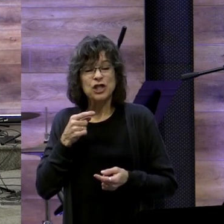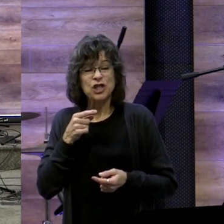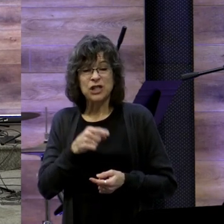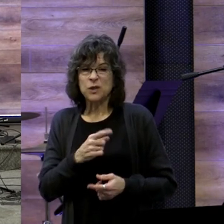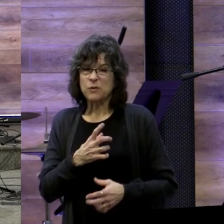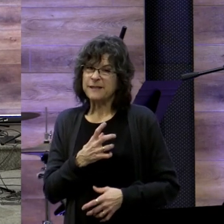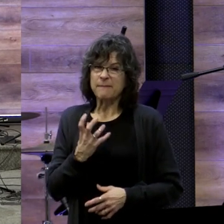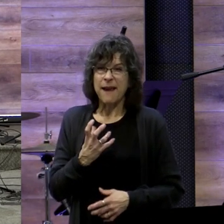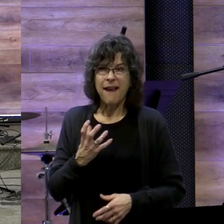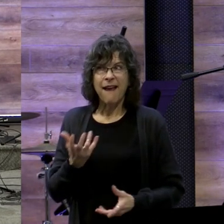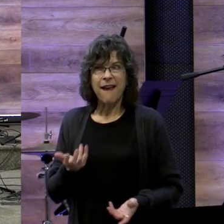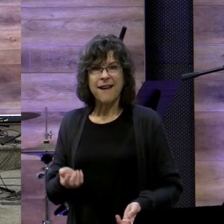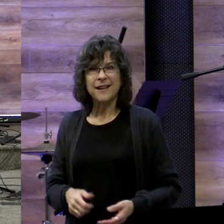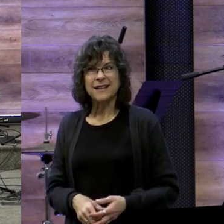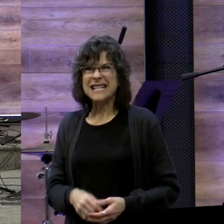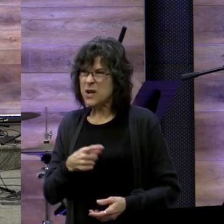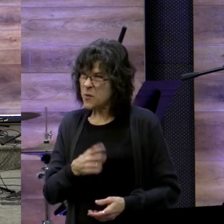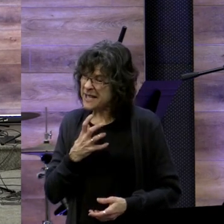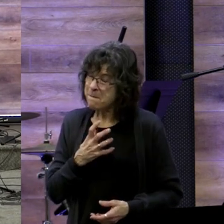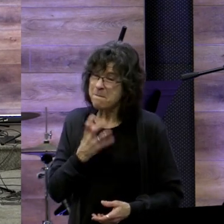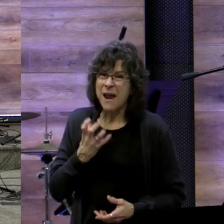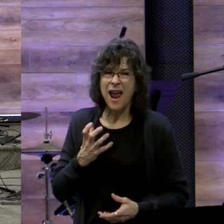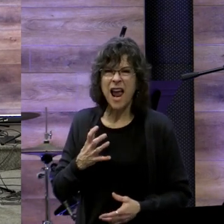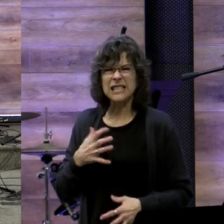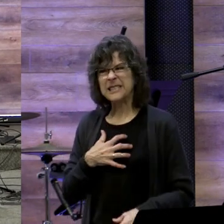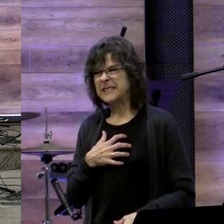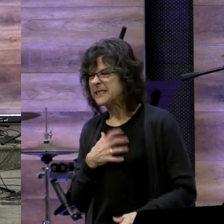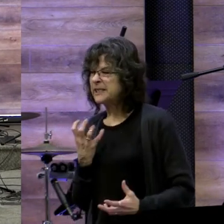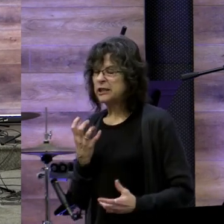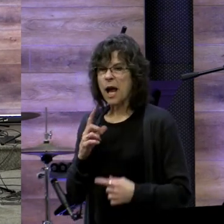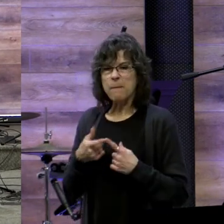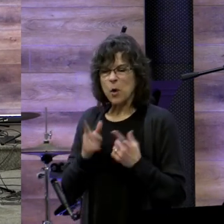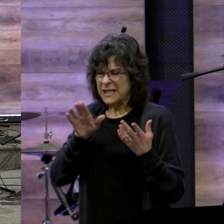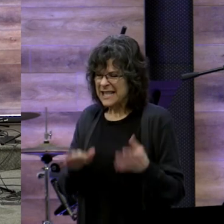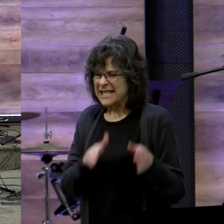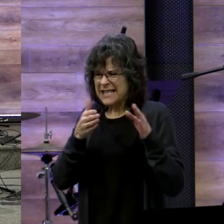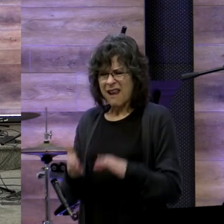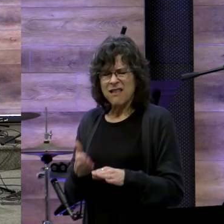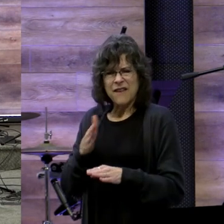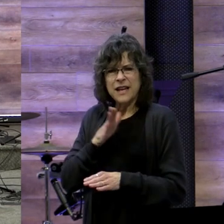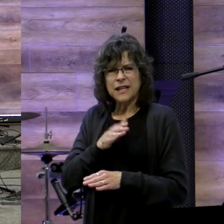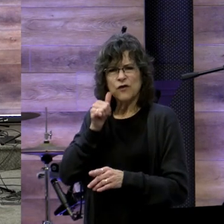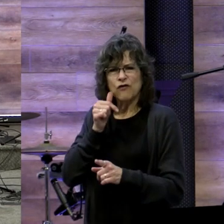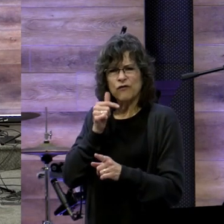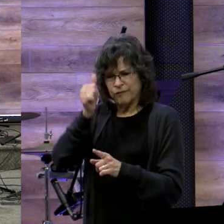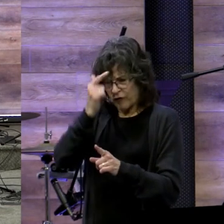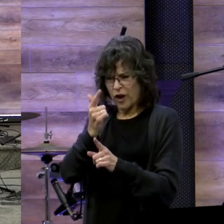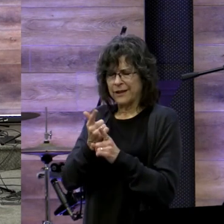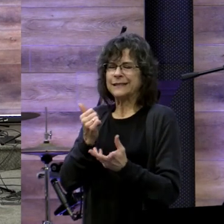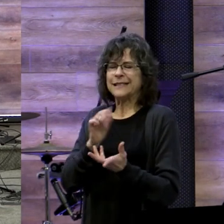was mad. He was indignant at death. The death of his friend angered him.